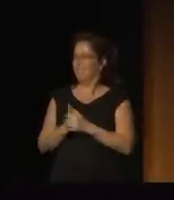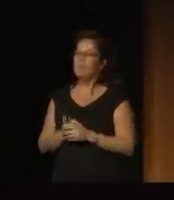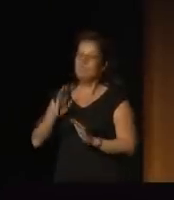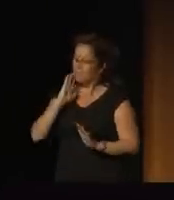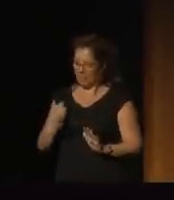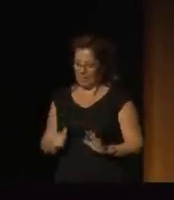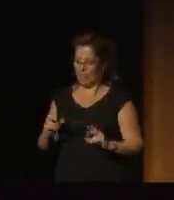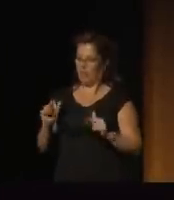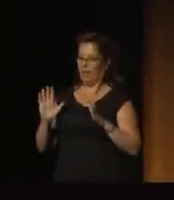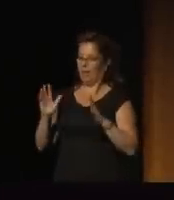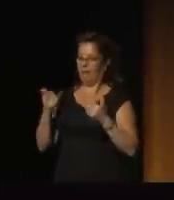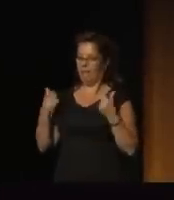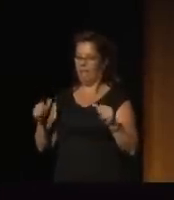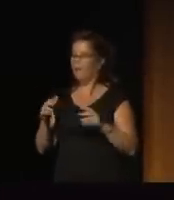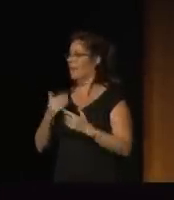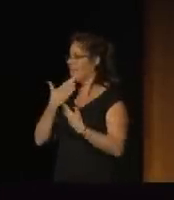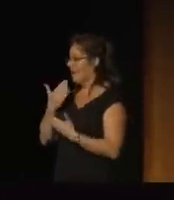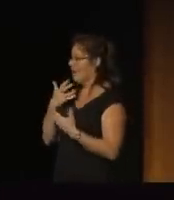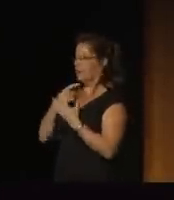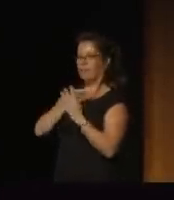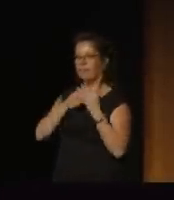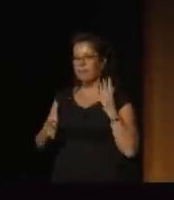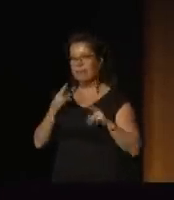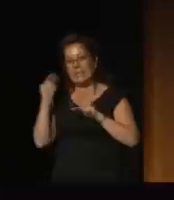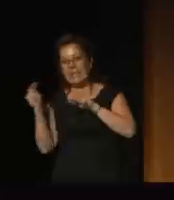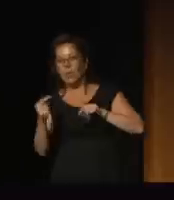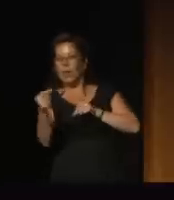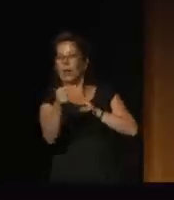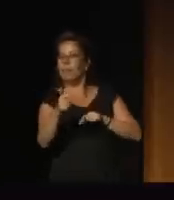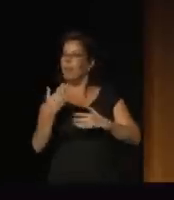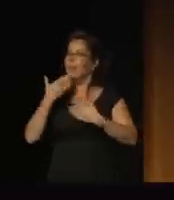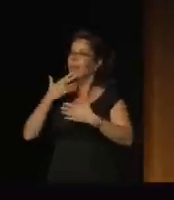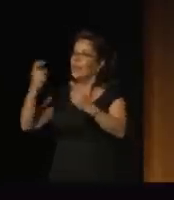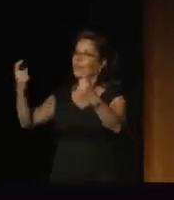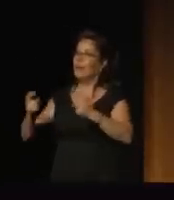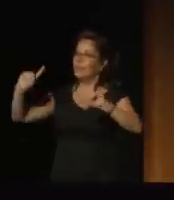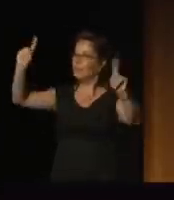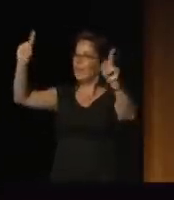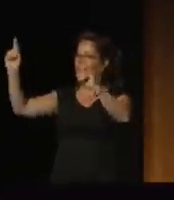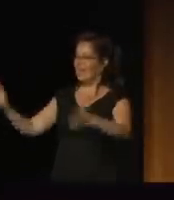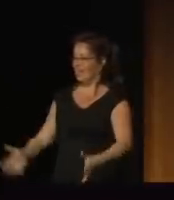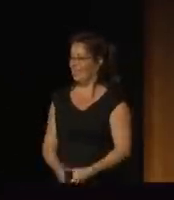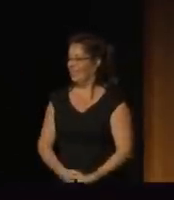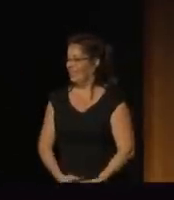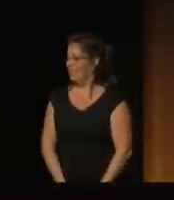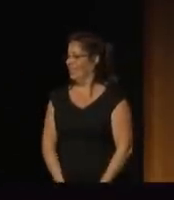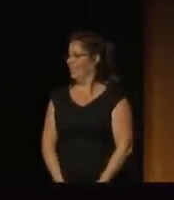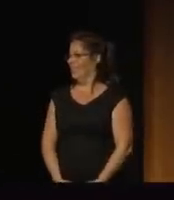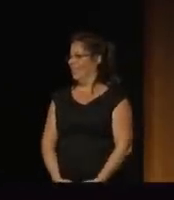Anyway, finally, thanks to these women. We'll see you in the lobby, and thanks so much for your attention today. Thank you. Cheers.